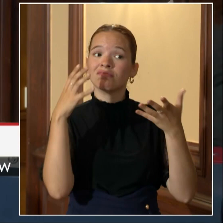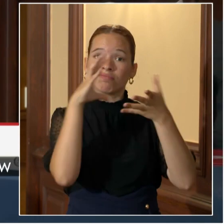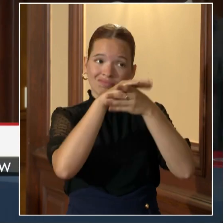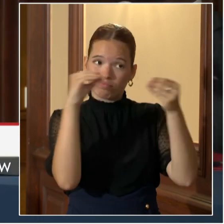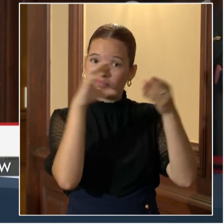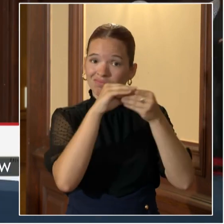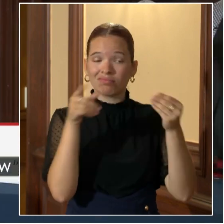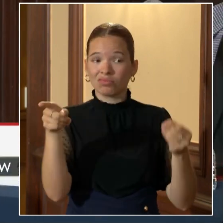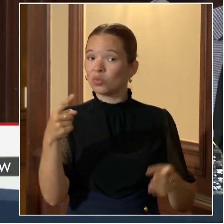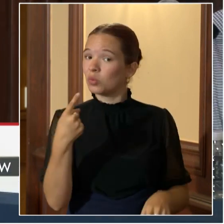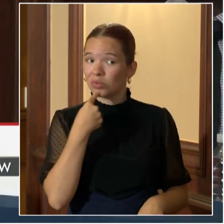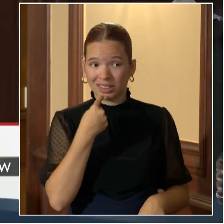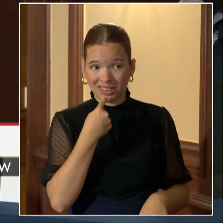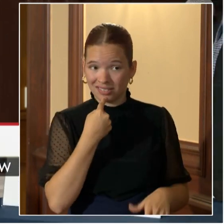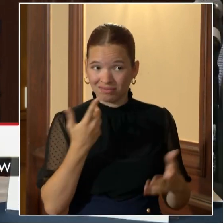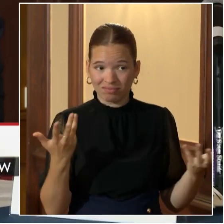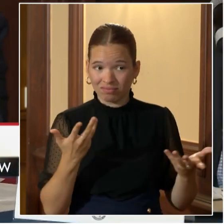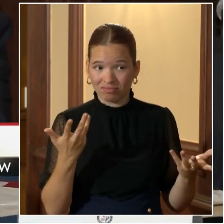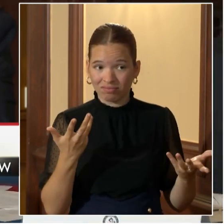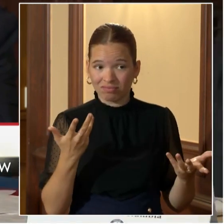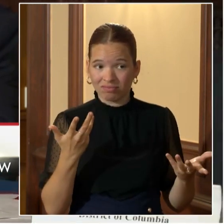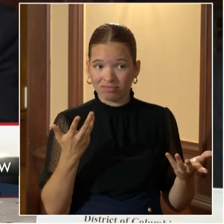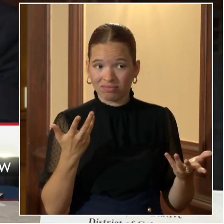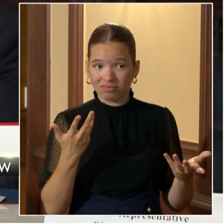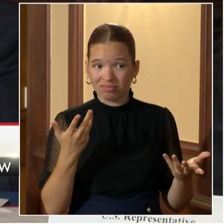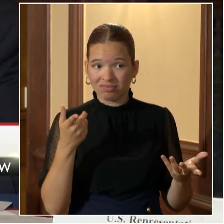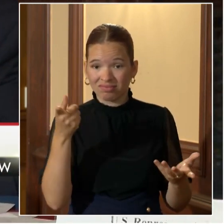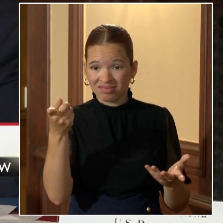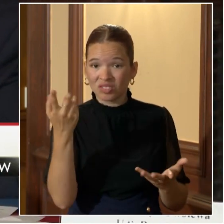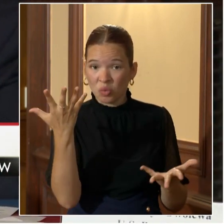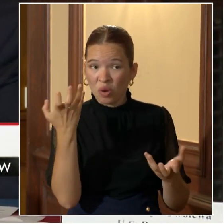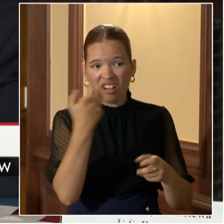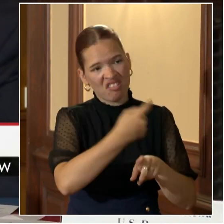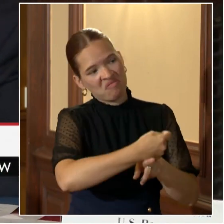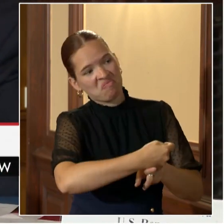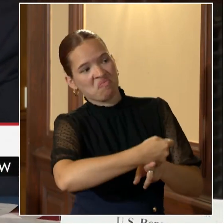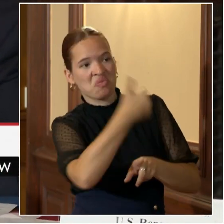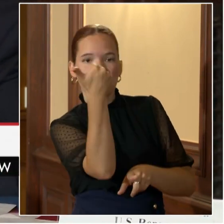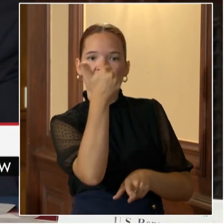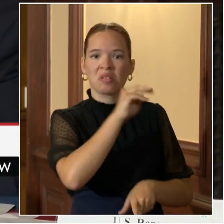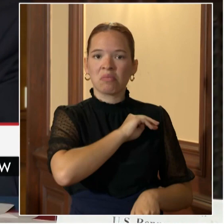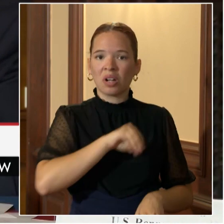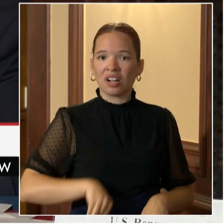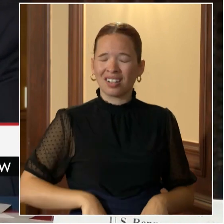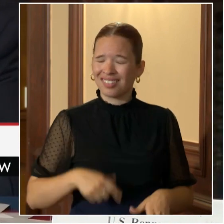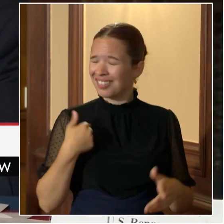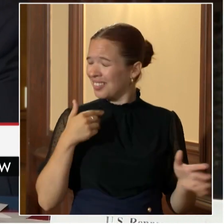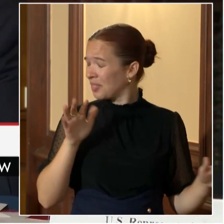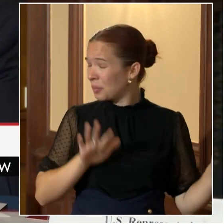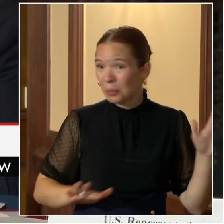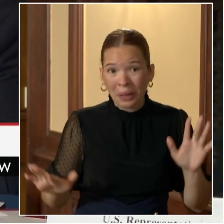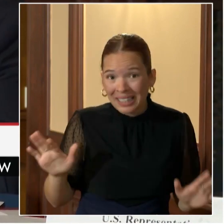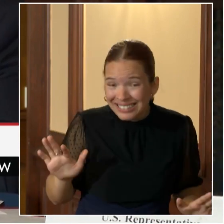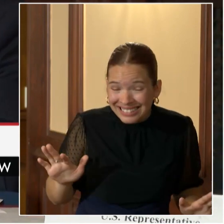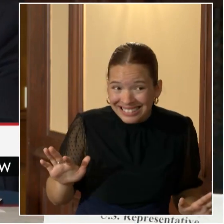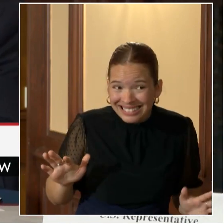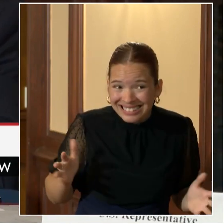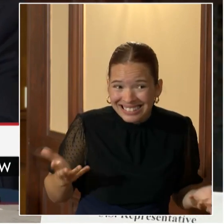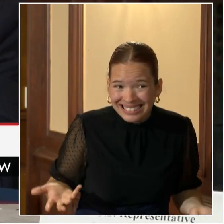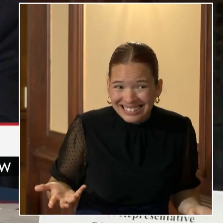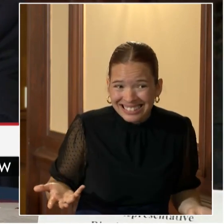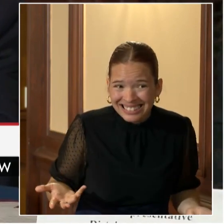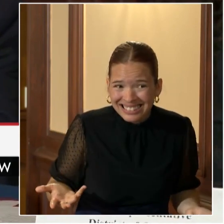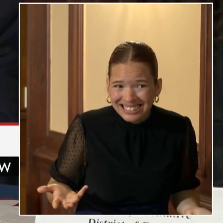mayor's office and we should get rid of the council. So this is a serious fight, folks.